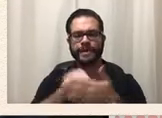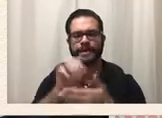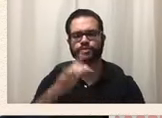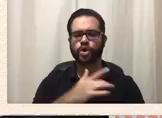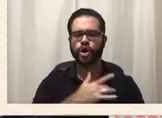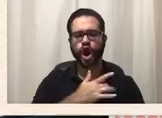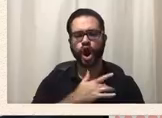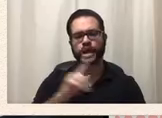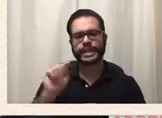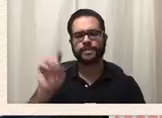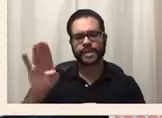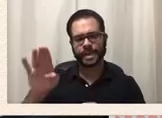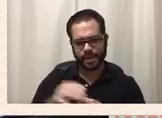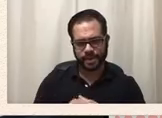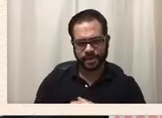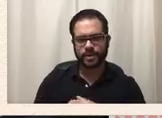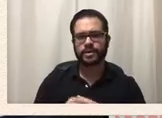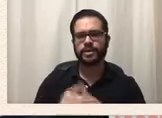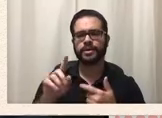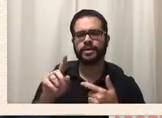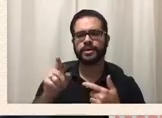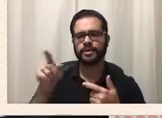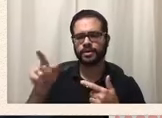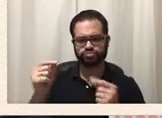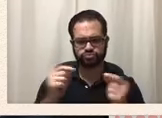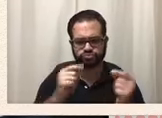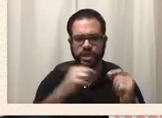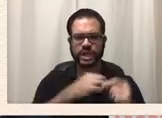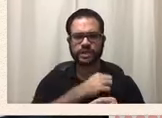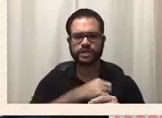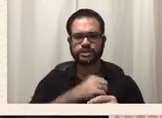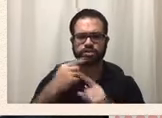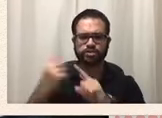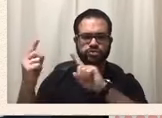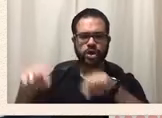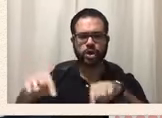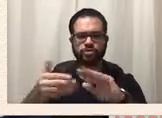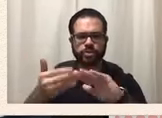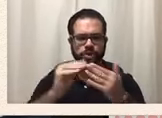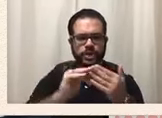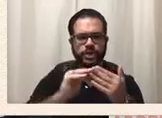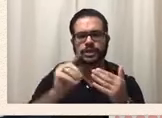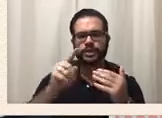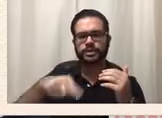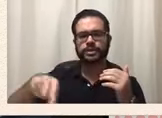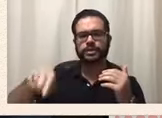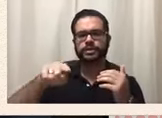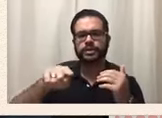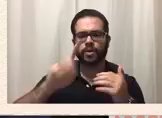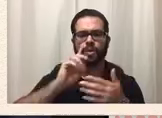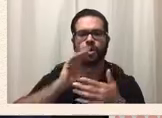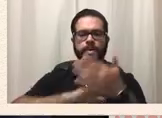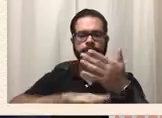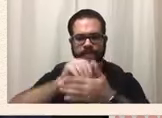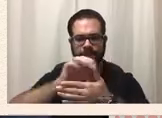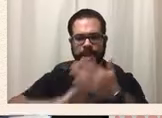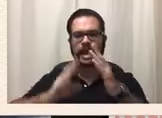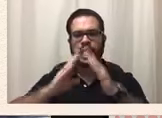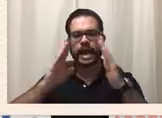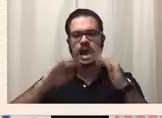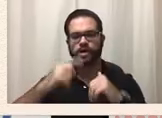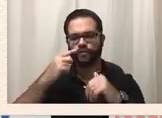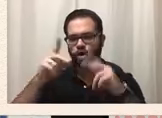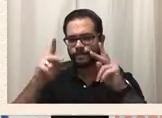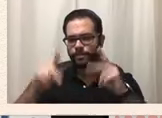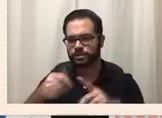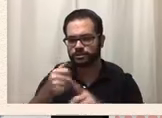they, groups of volunteers go into the community and they'll paint a house for someone who either is unable to paint their